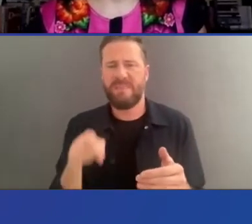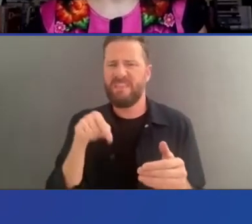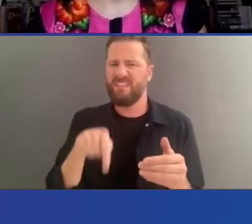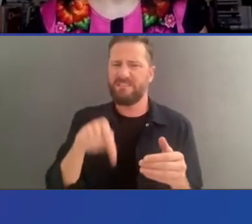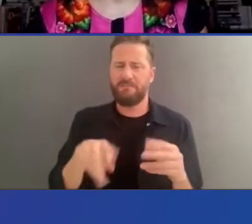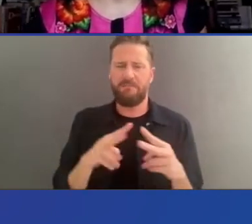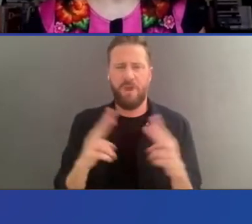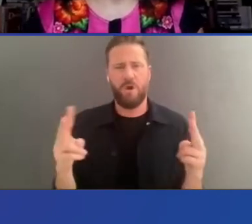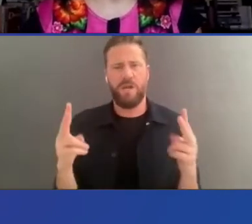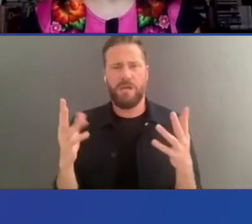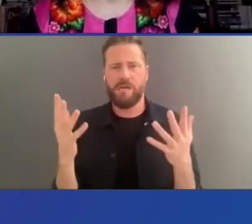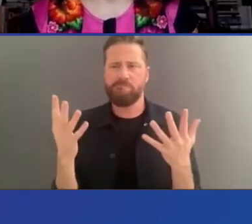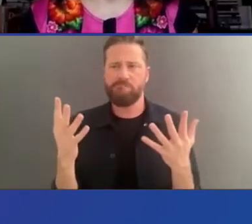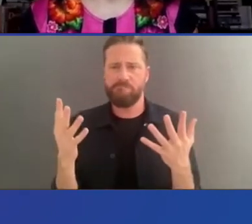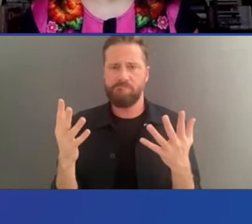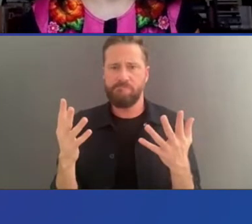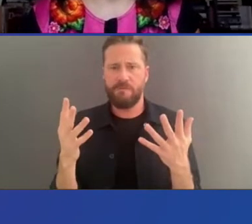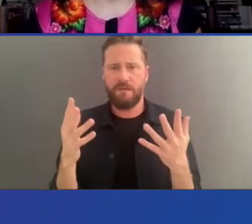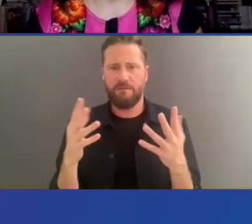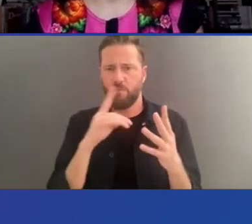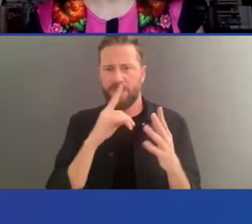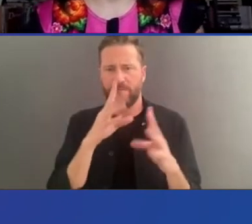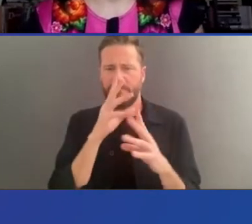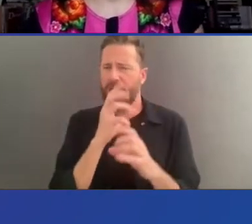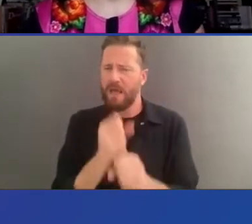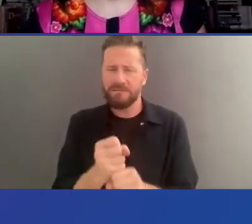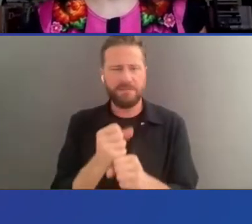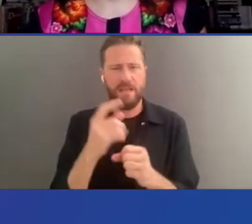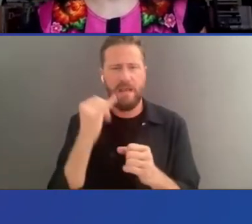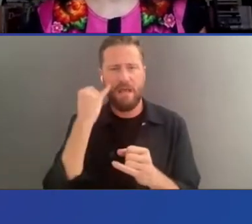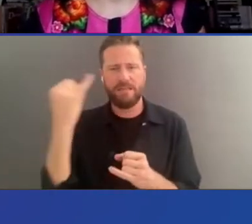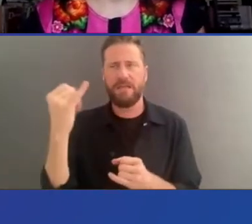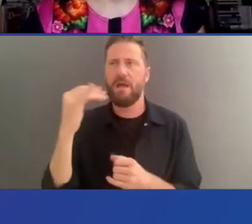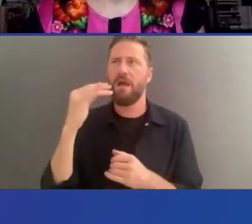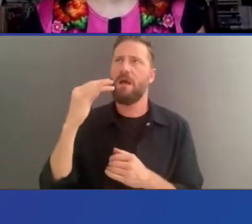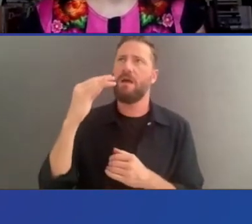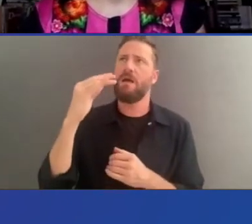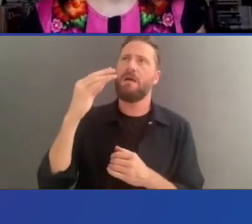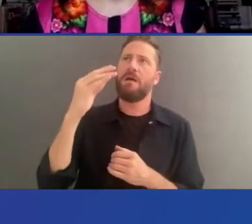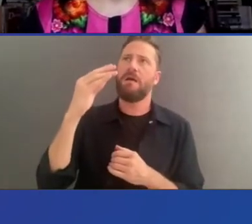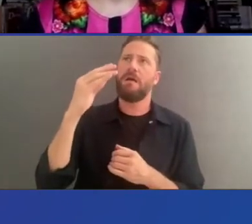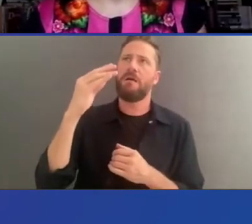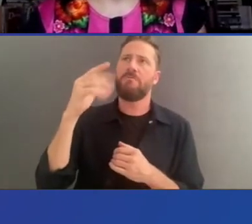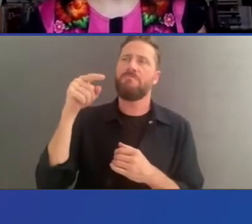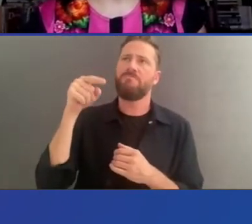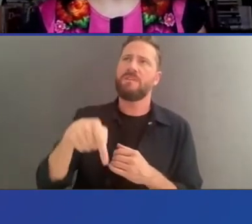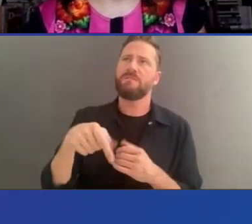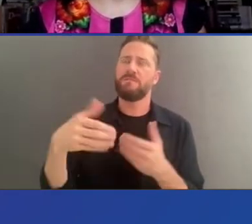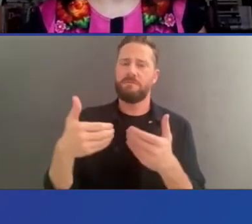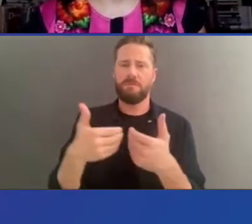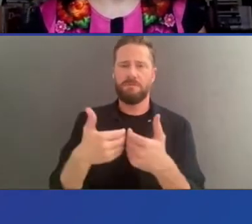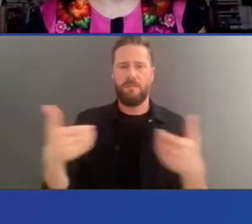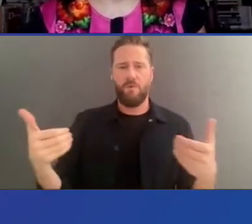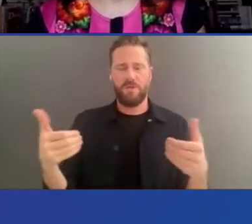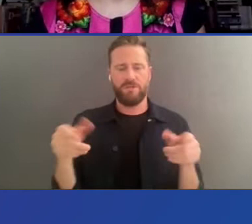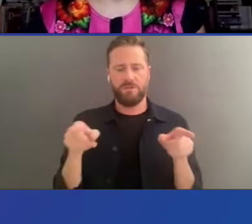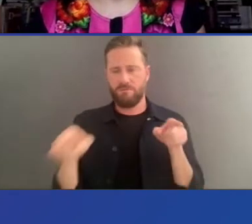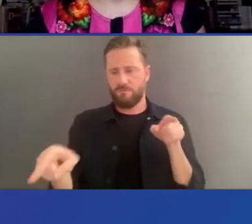this is such a fascinating idea. This distinction